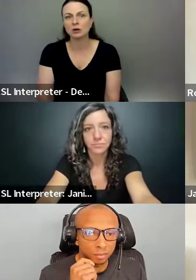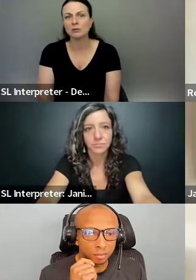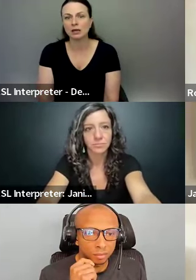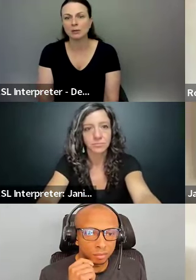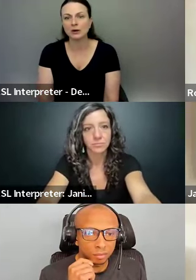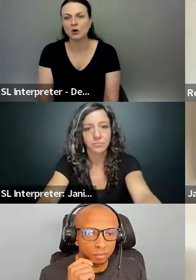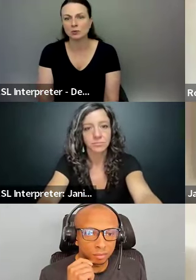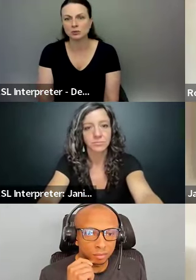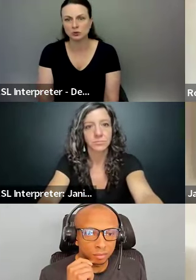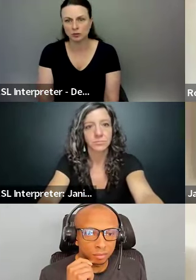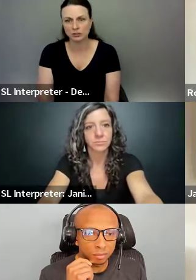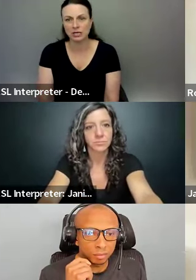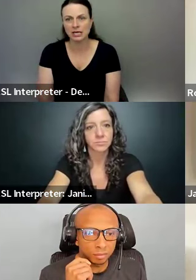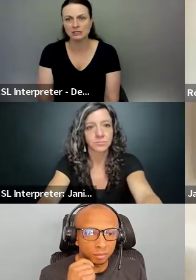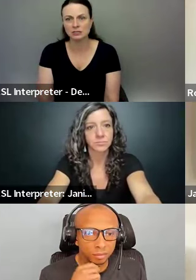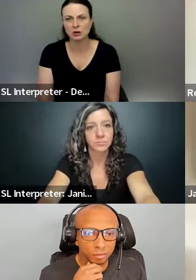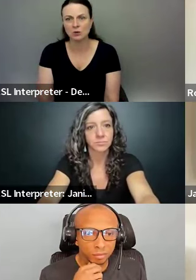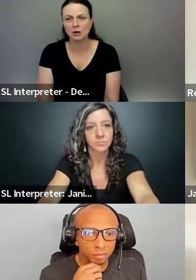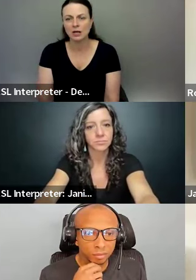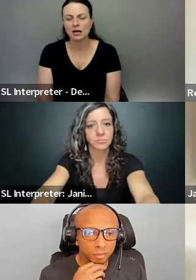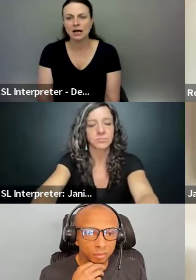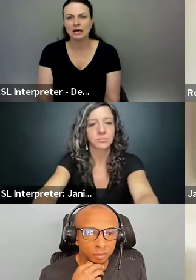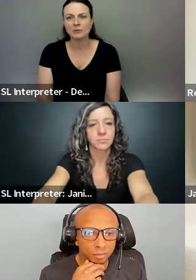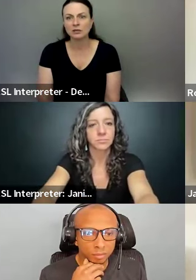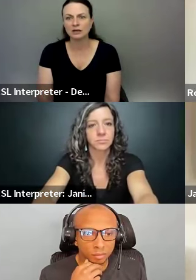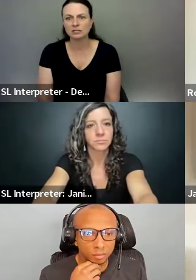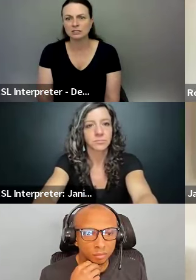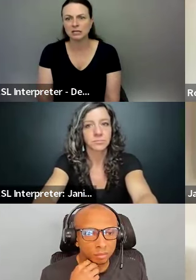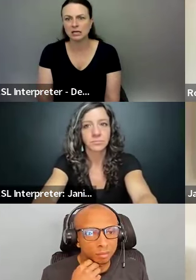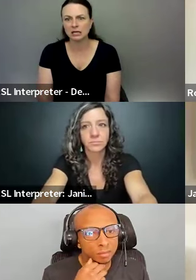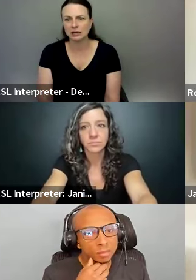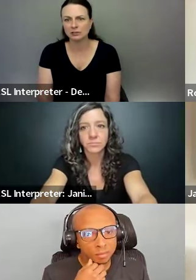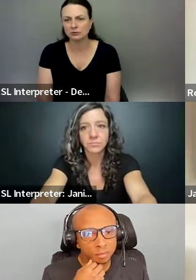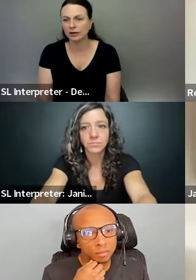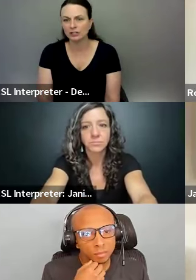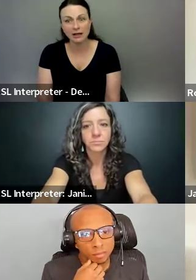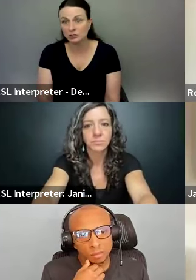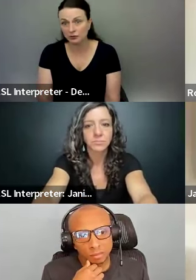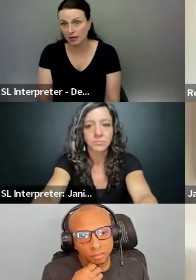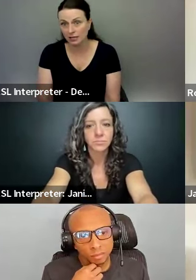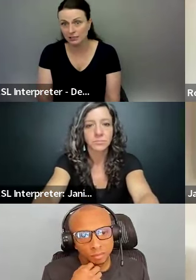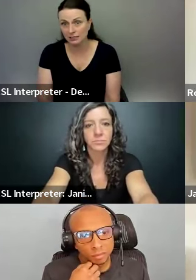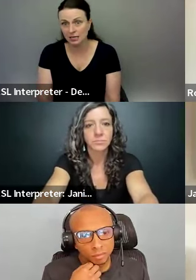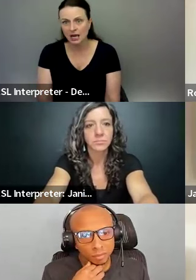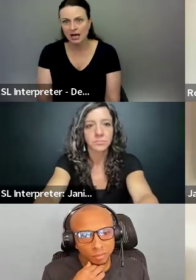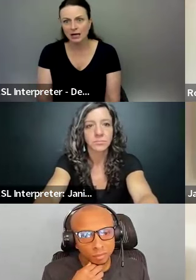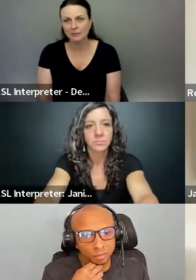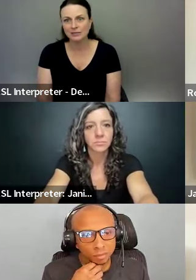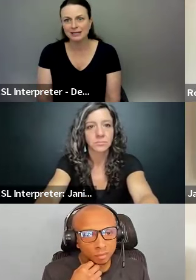presentation you want to make about open source. And so I would love to see, it's a great challenge for us.